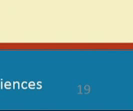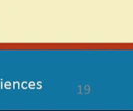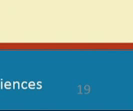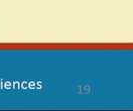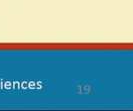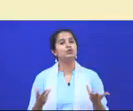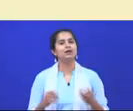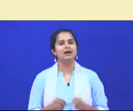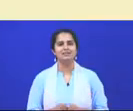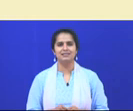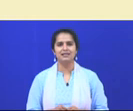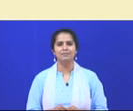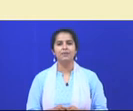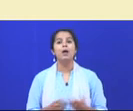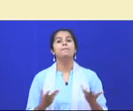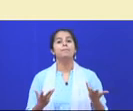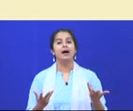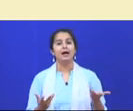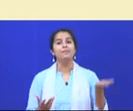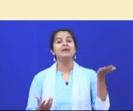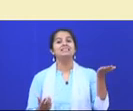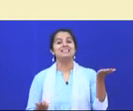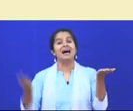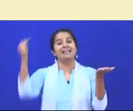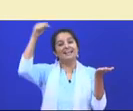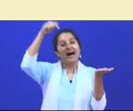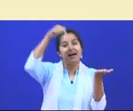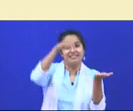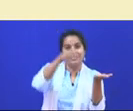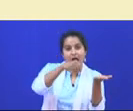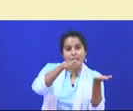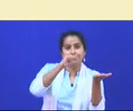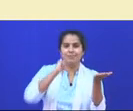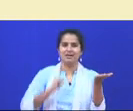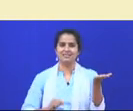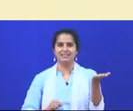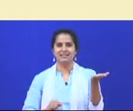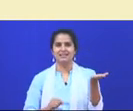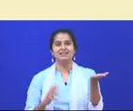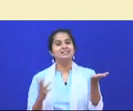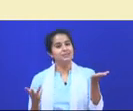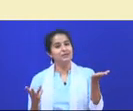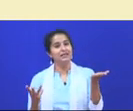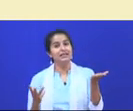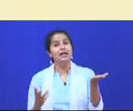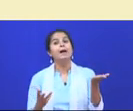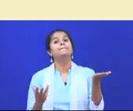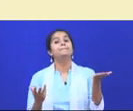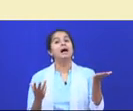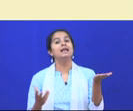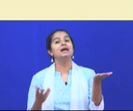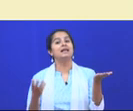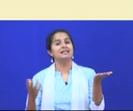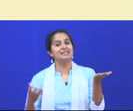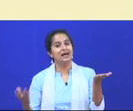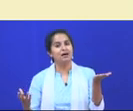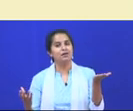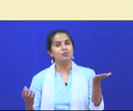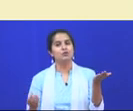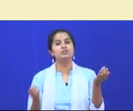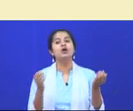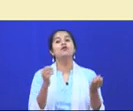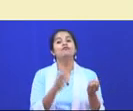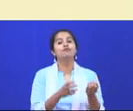say phalam kutra asti, phalam sthalikayam asti. Similarly,